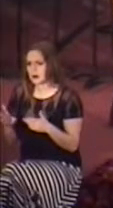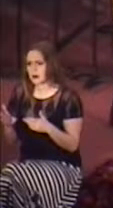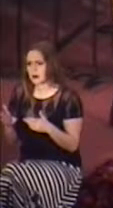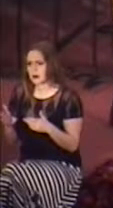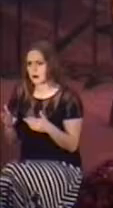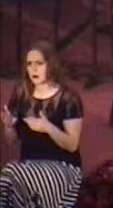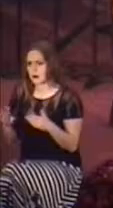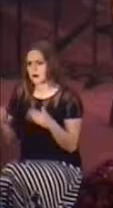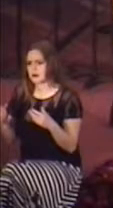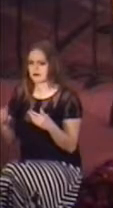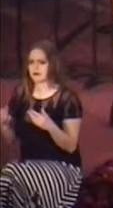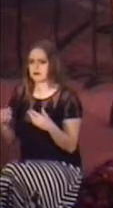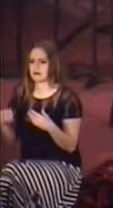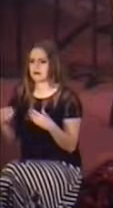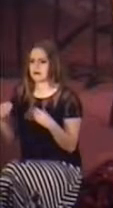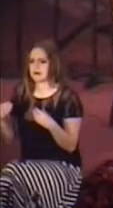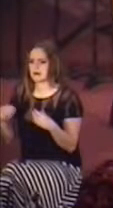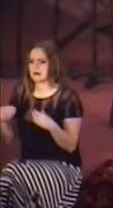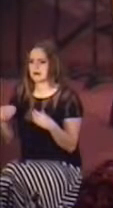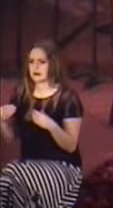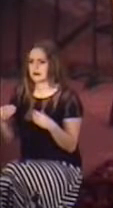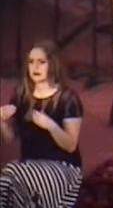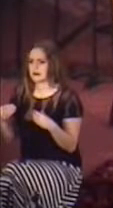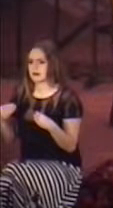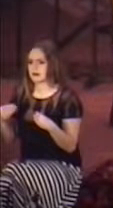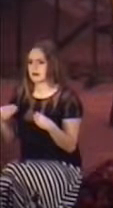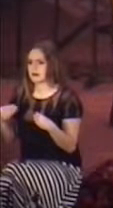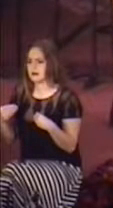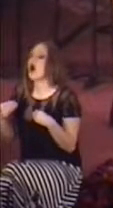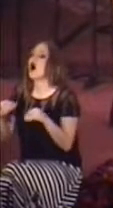Listen to this. 30% of all sales take place at Christmas time.